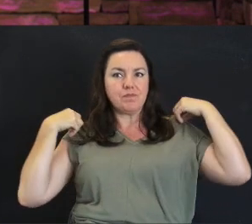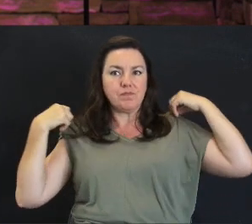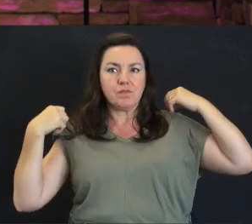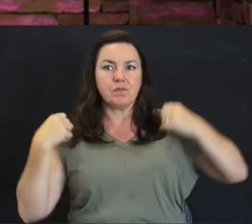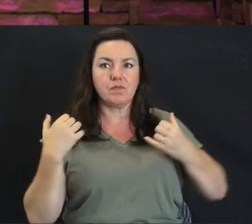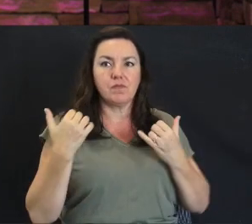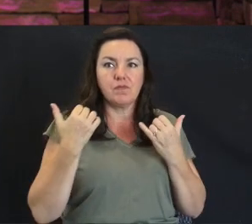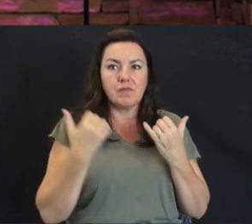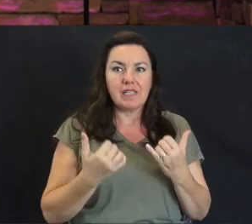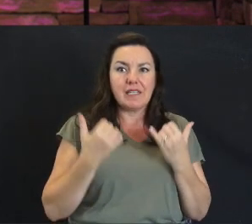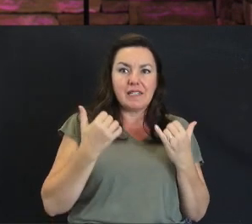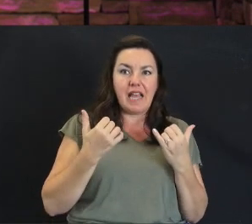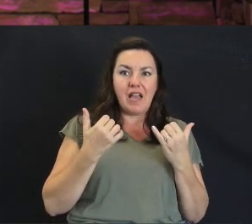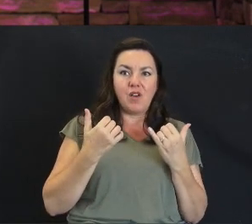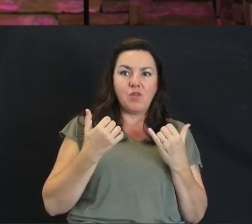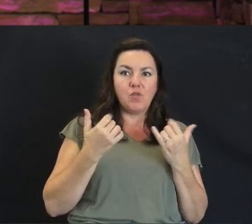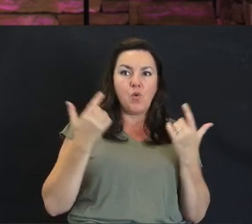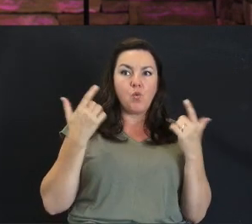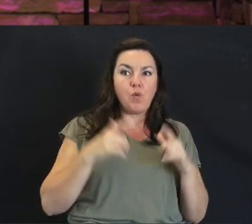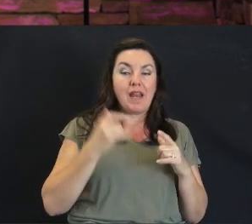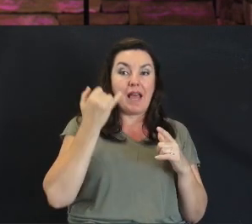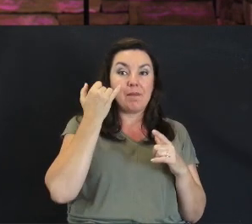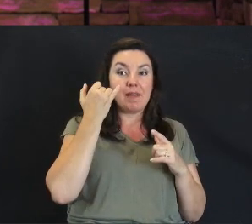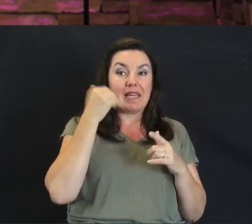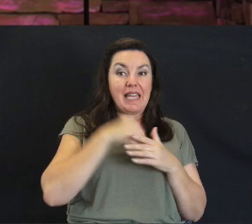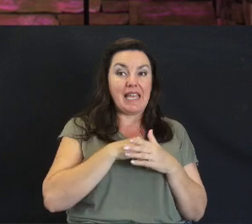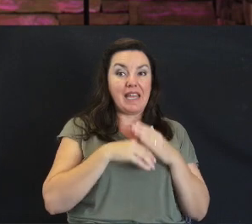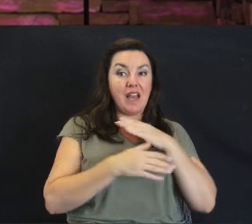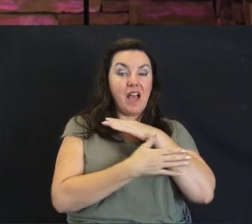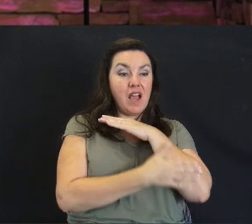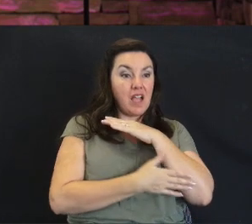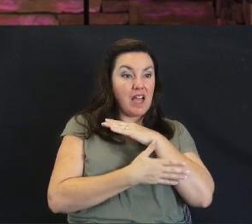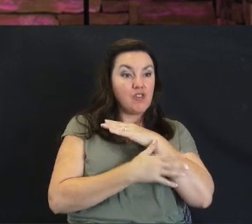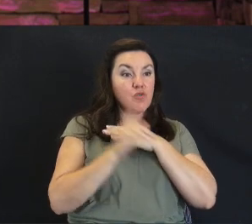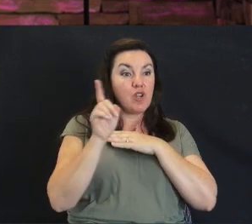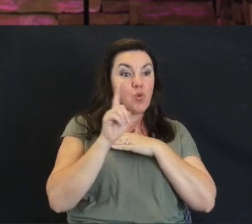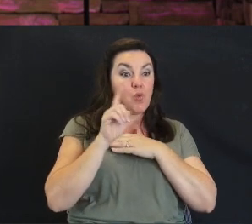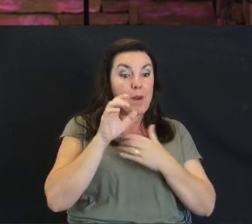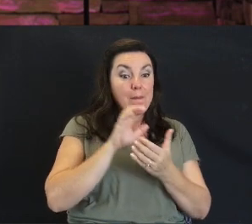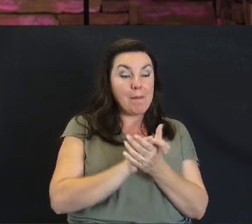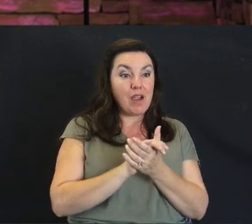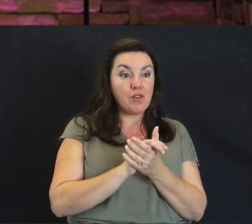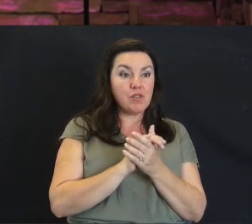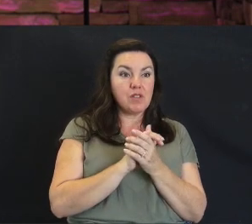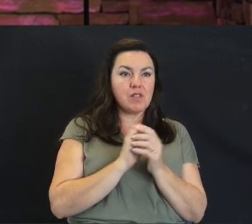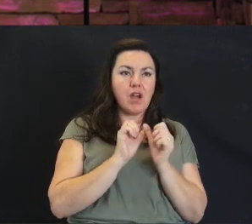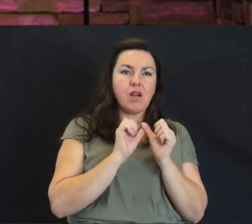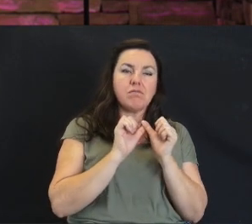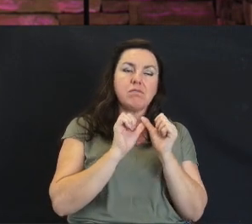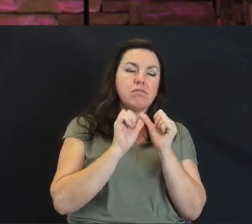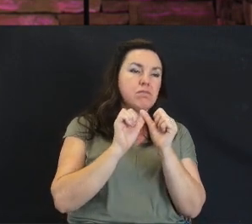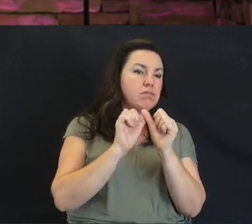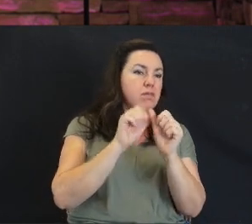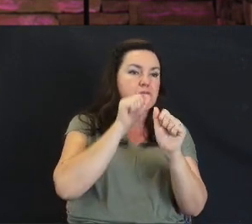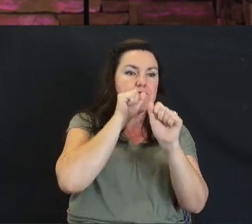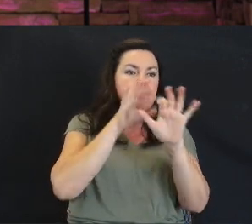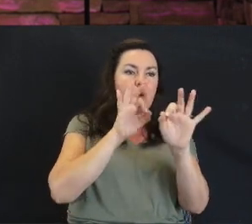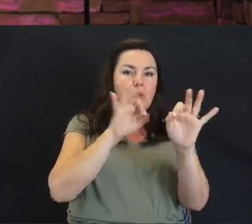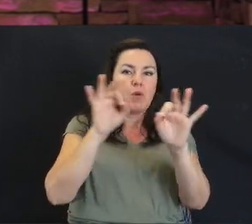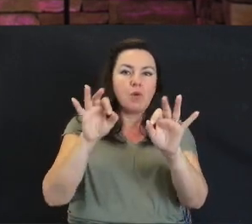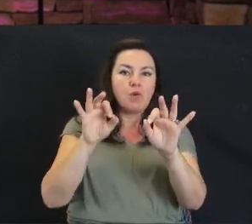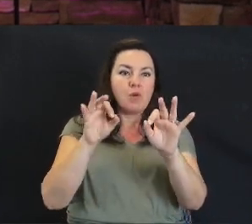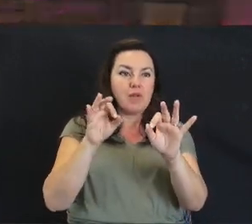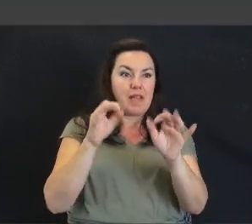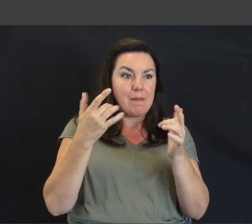imagine What would happen In a country Where marriages Are thriving As God would want them George